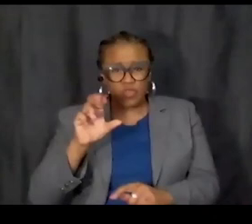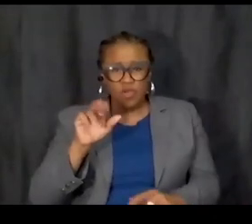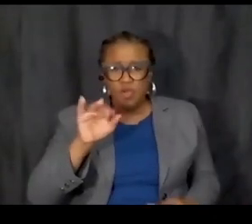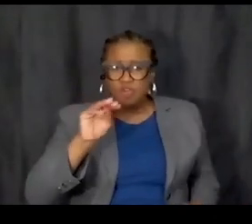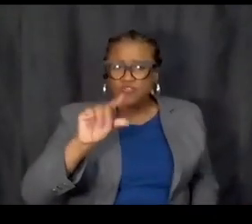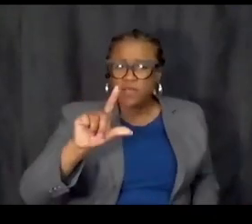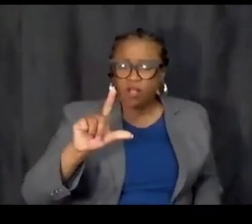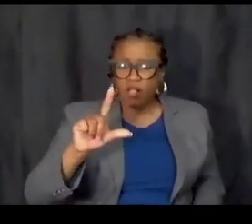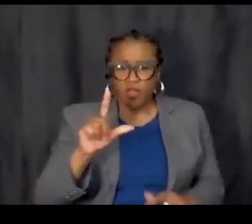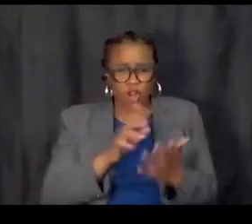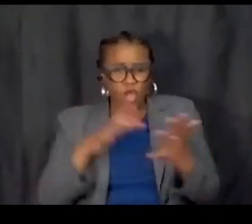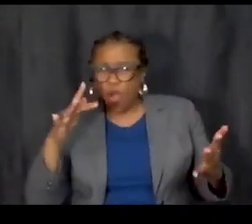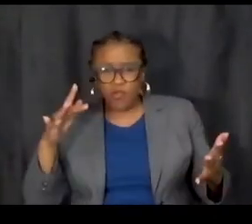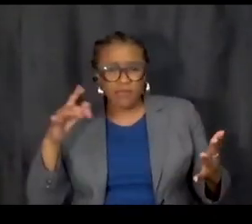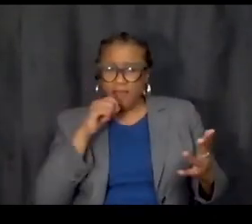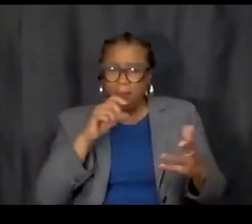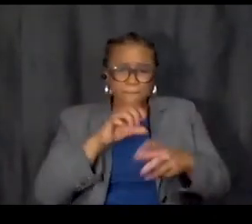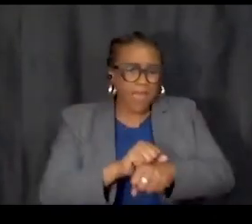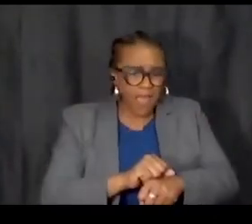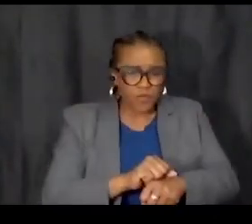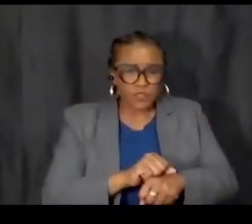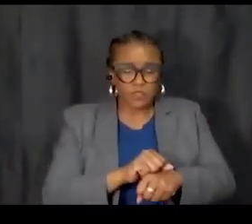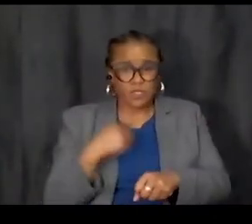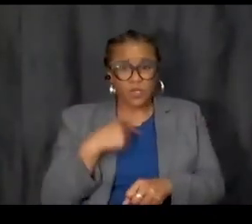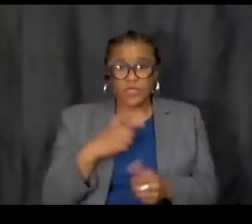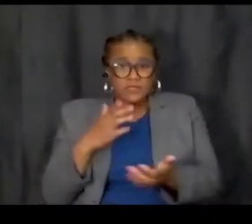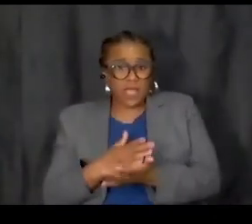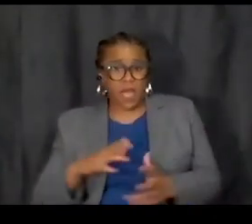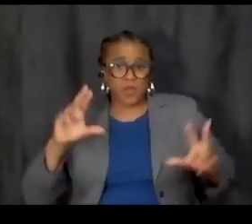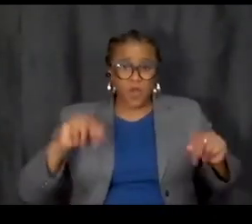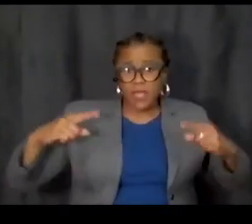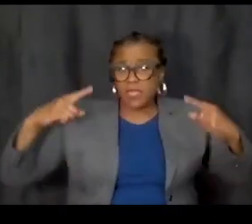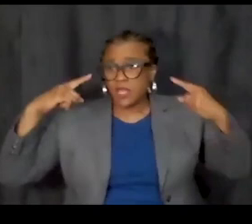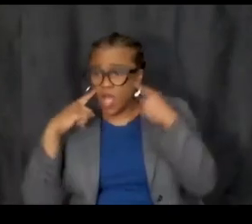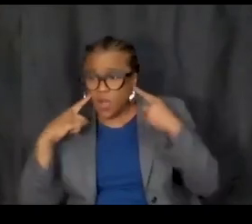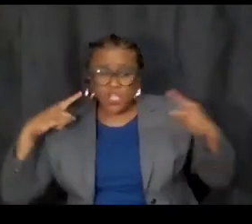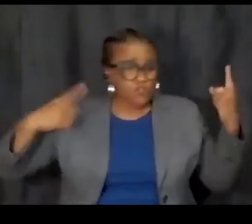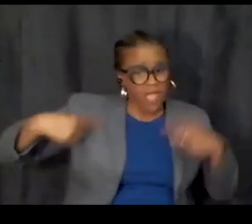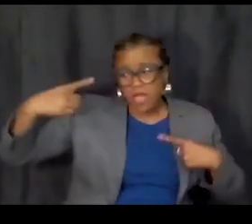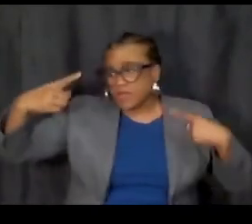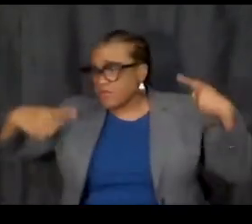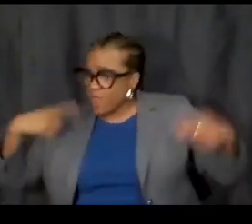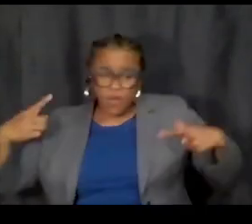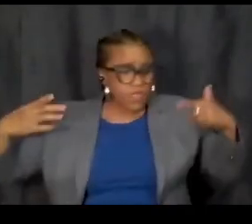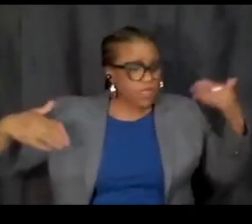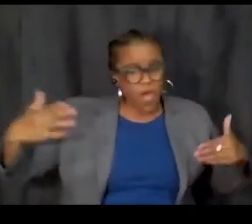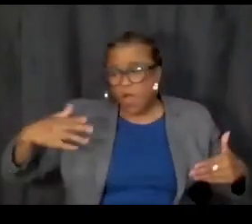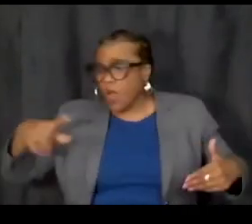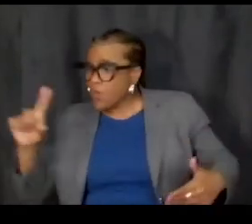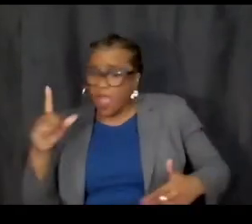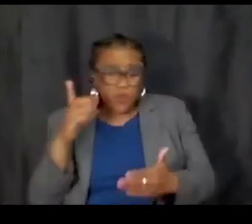we stop, nobody knows. Round and round go. Where we stop, nobody knows. I crawled atop his